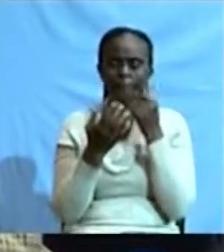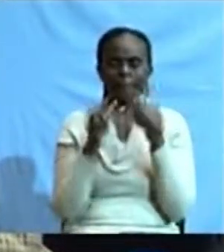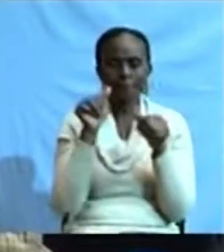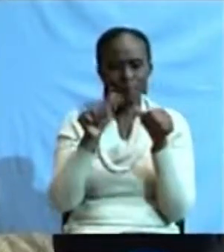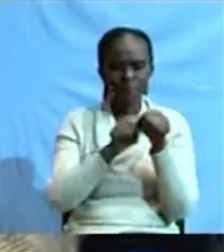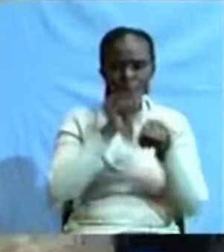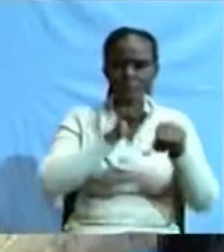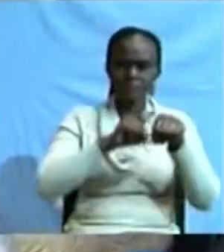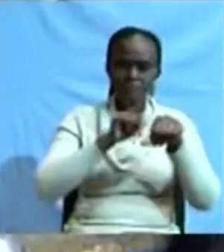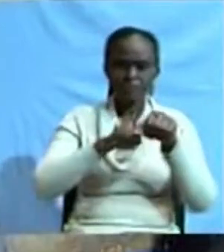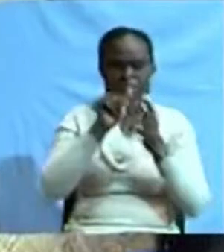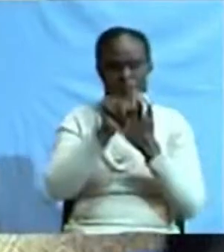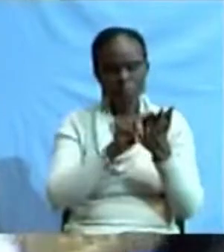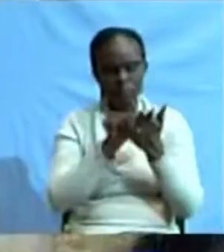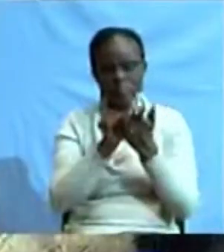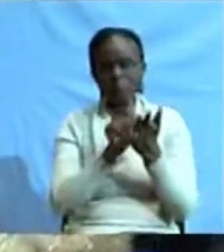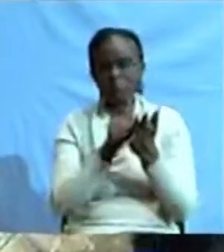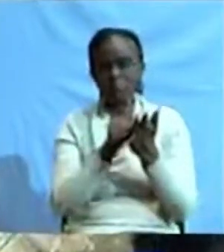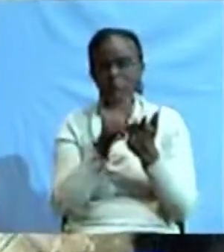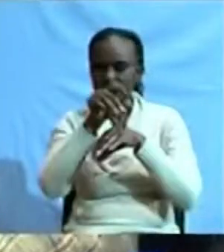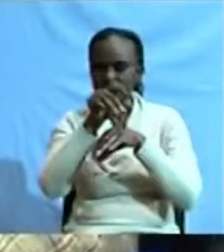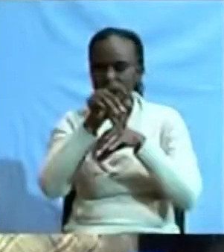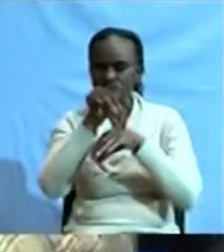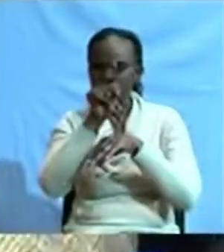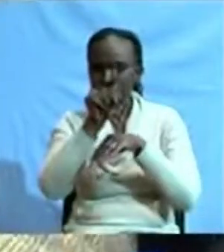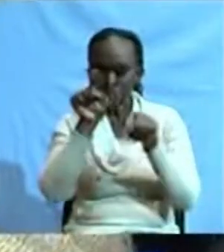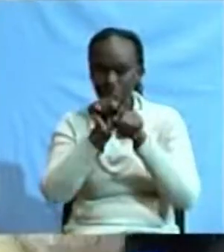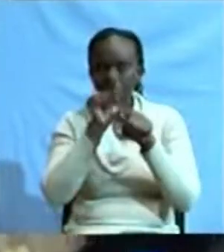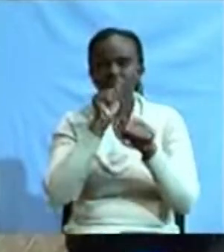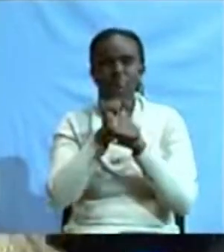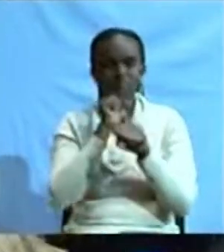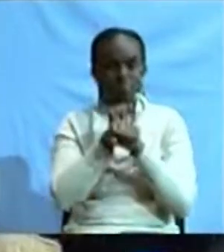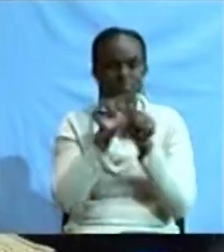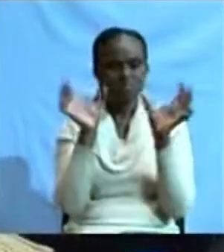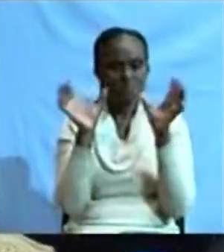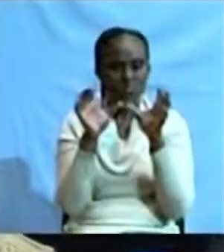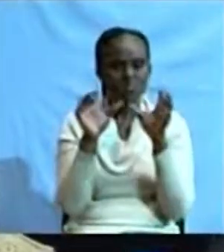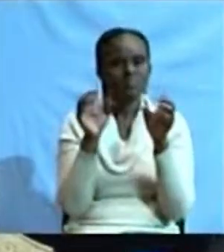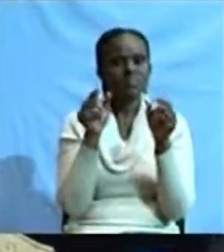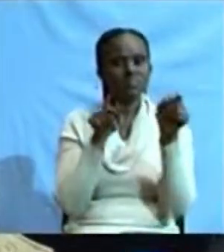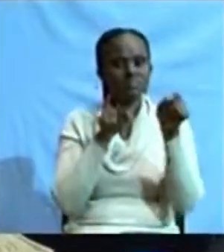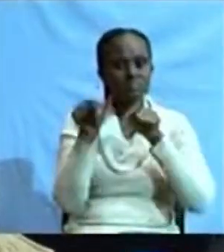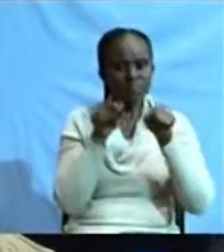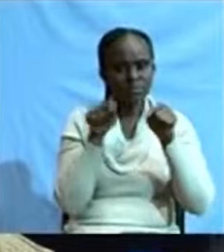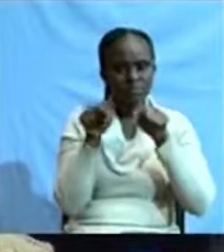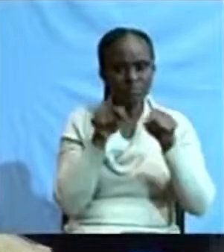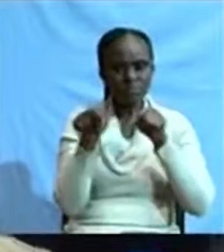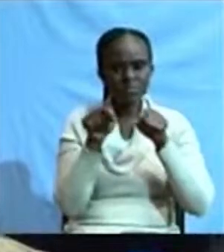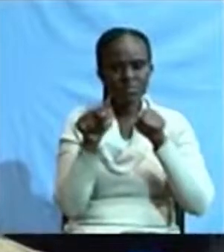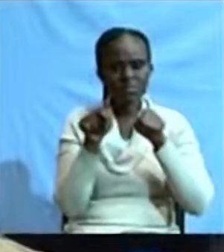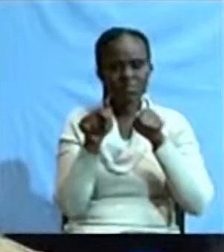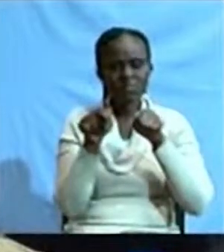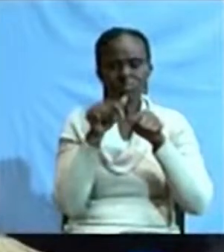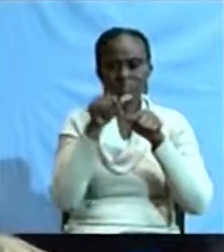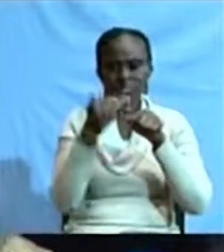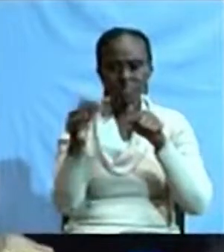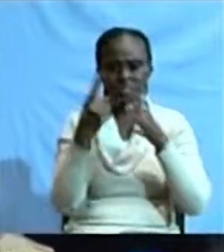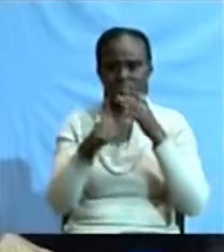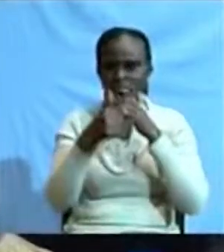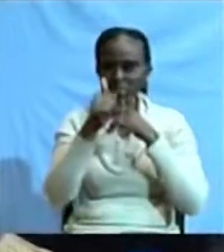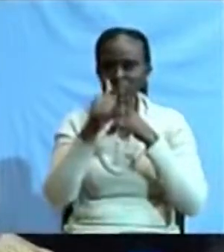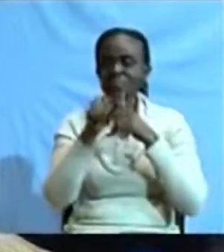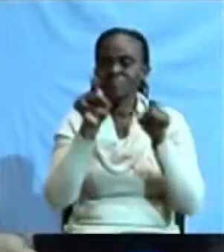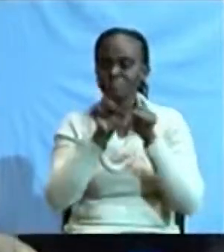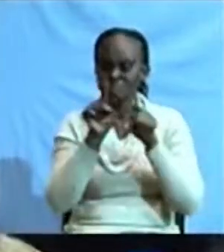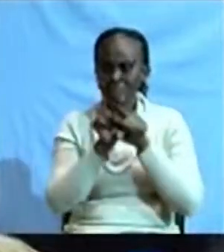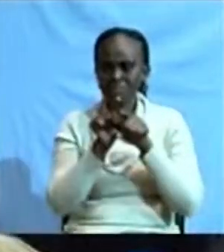Every time the law is the one which guides you to operate. Councils are regulated institutions. Everything you do is a